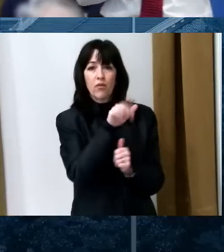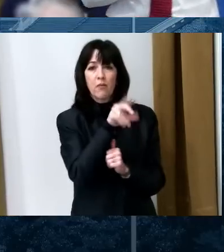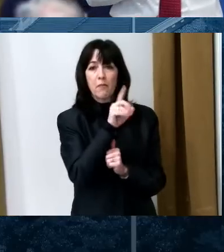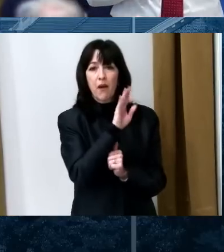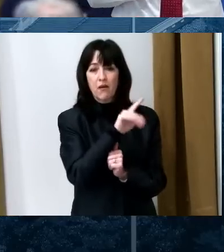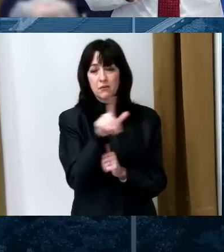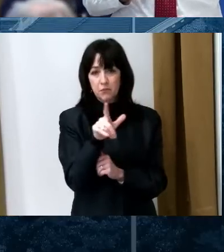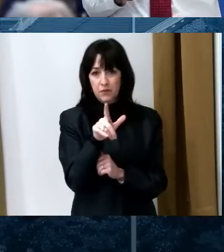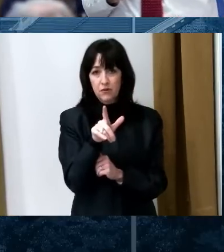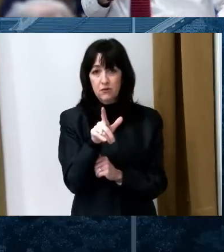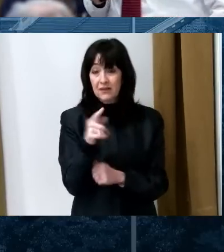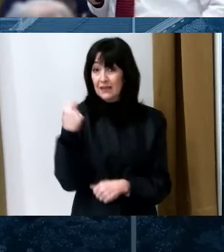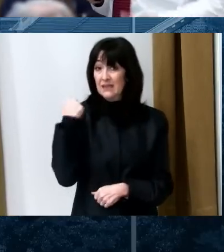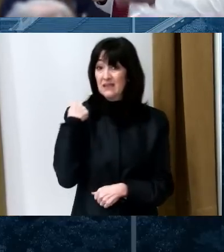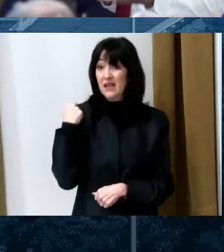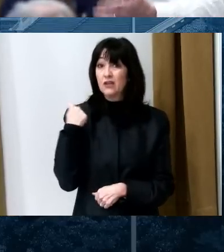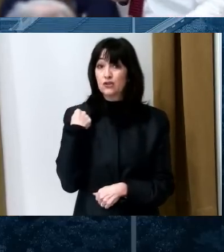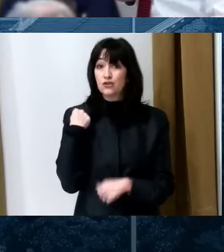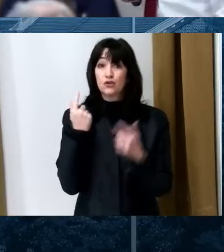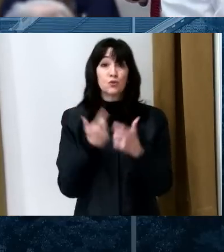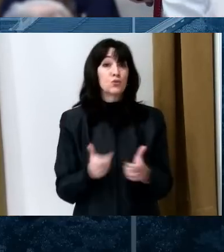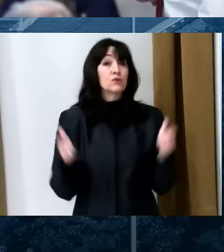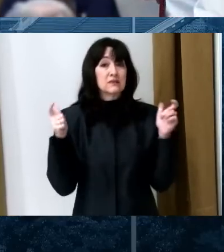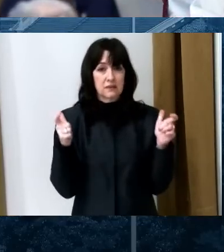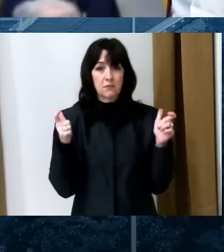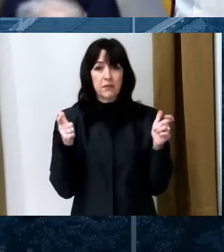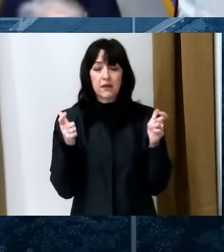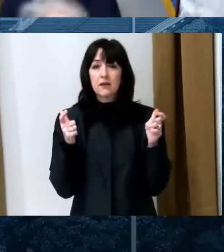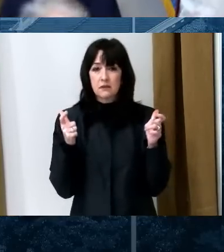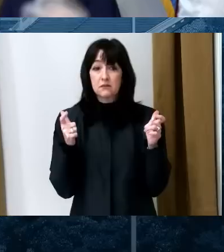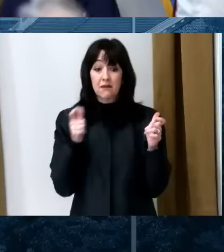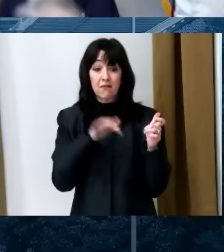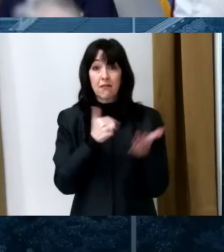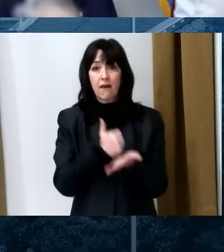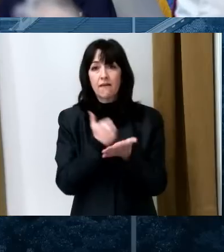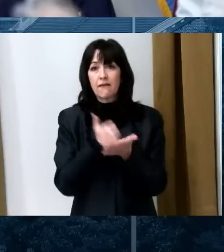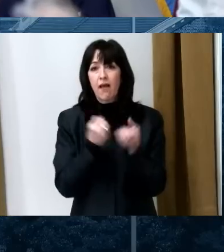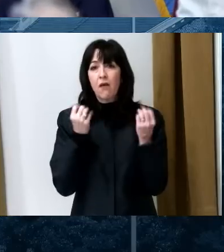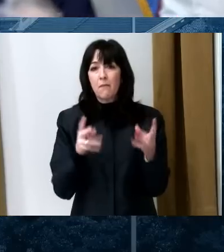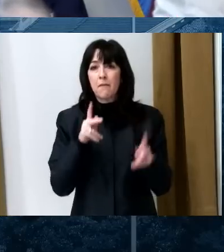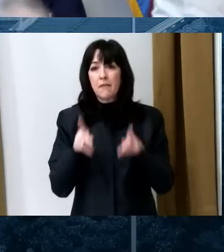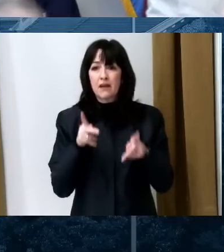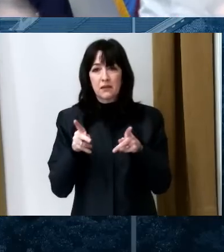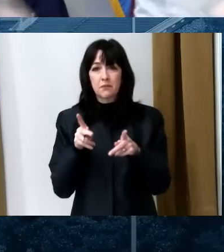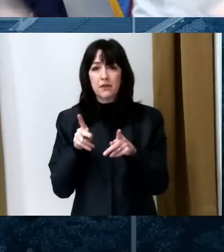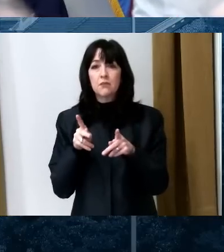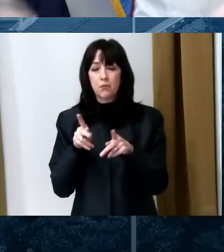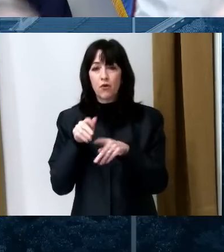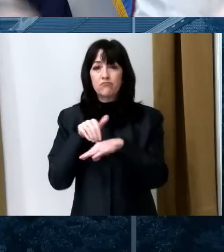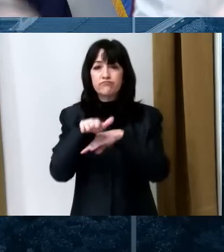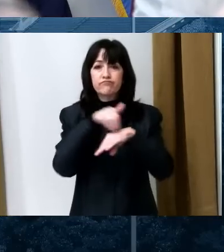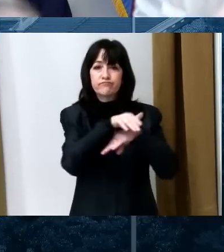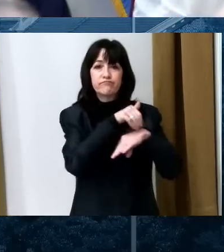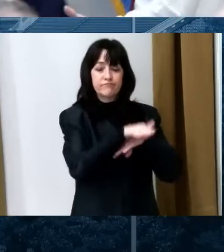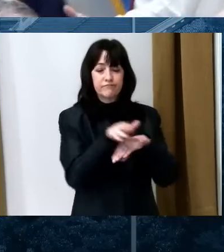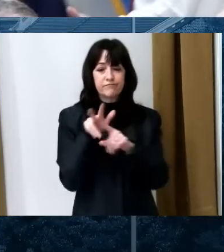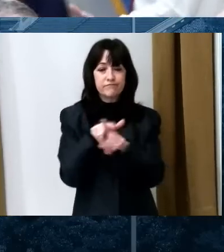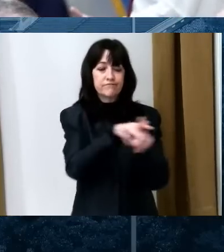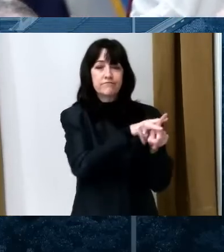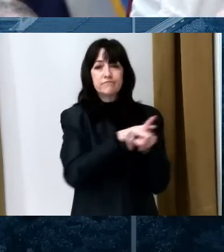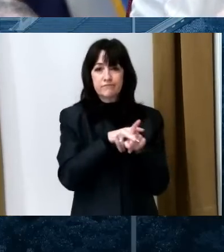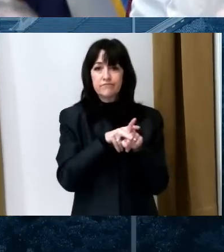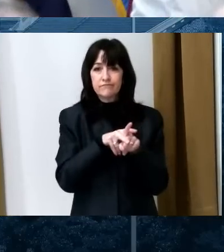of our state. Last year, I think, was the biggest. Putting lots of people to work on important projects. One-time